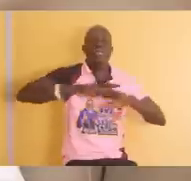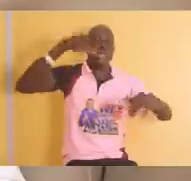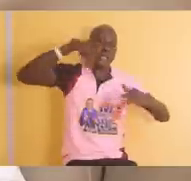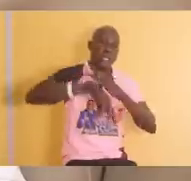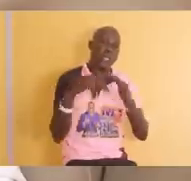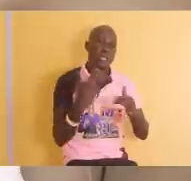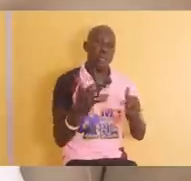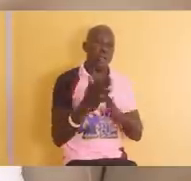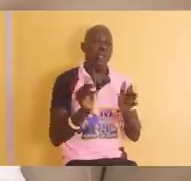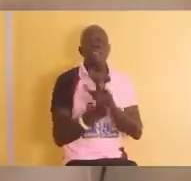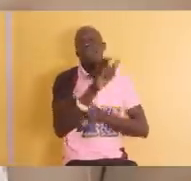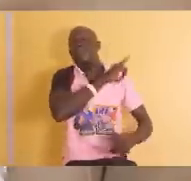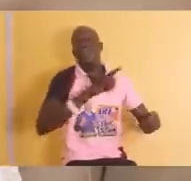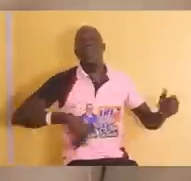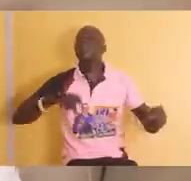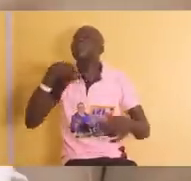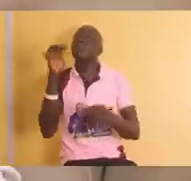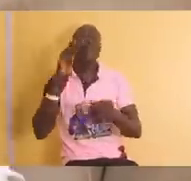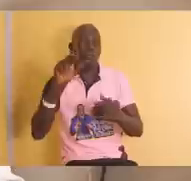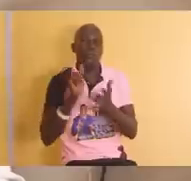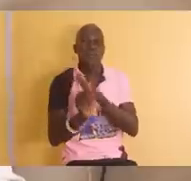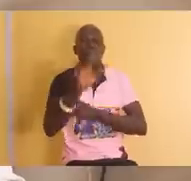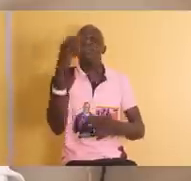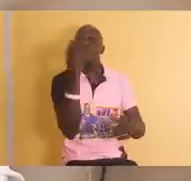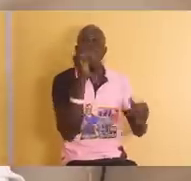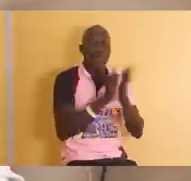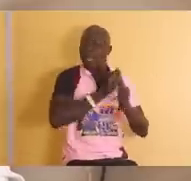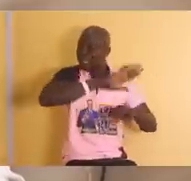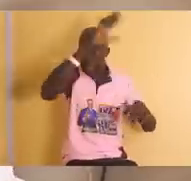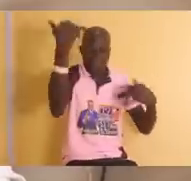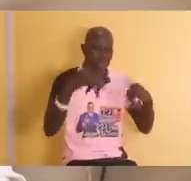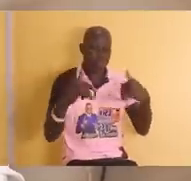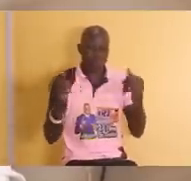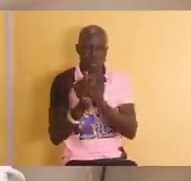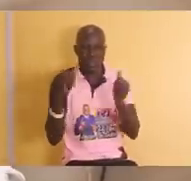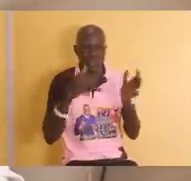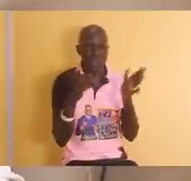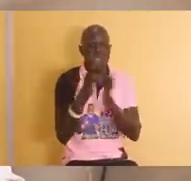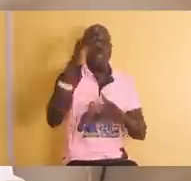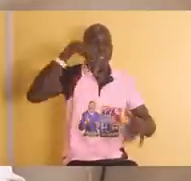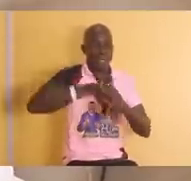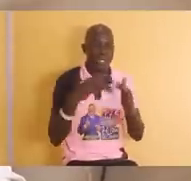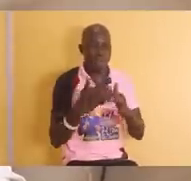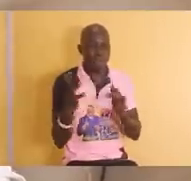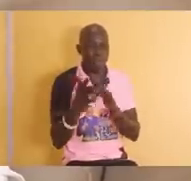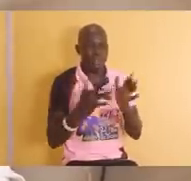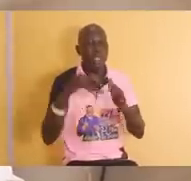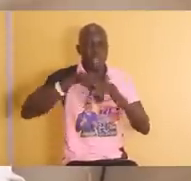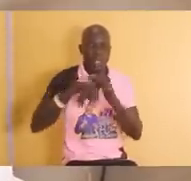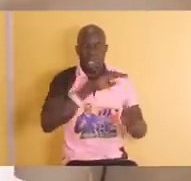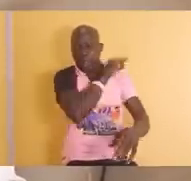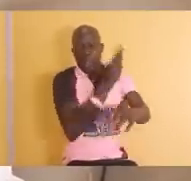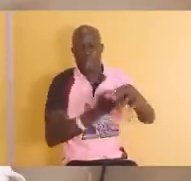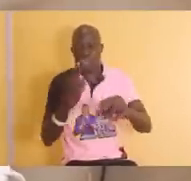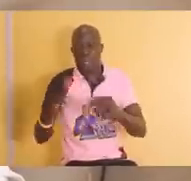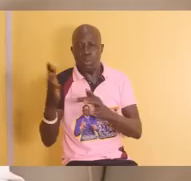ah oluwa lo so fun mi bolu aba ti ba mi so emi o je fi sere ku apo ma deri hada le gute mi ta